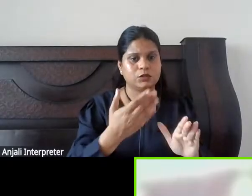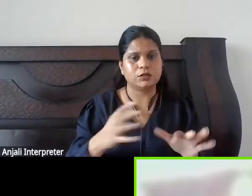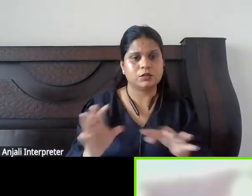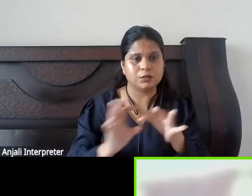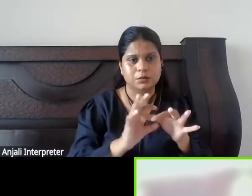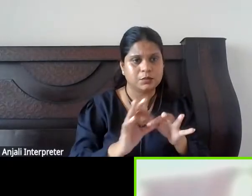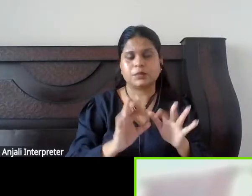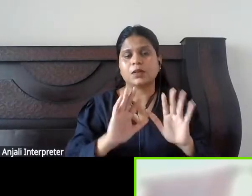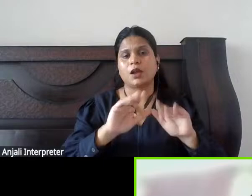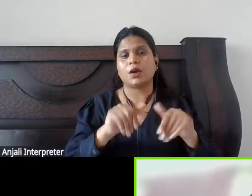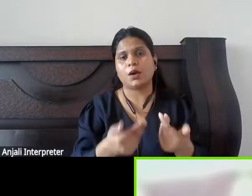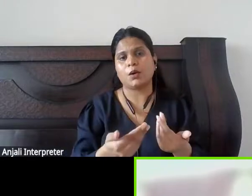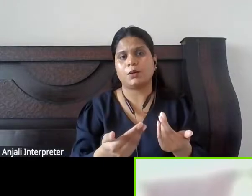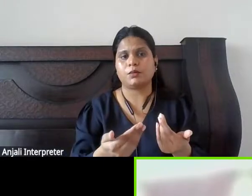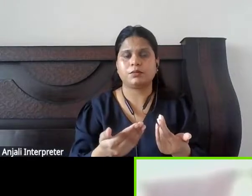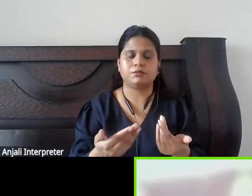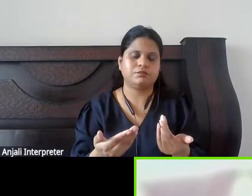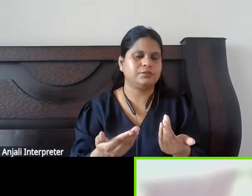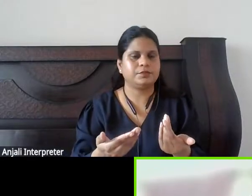please.